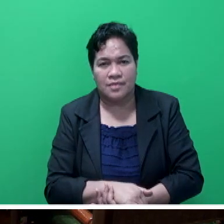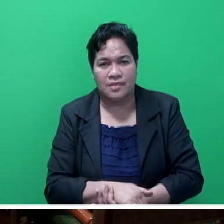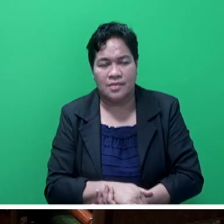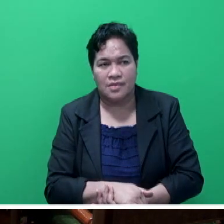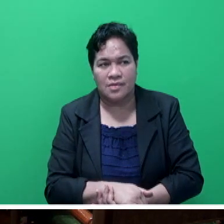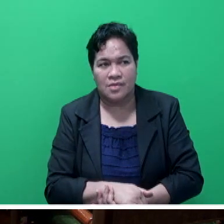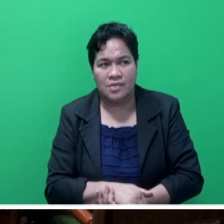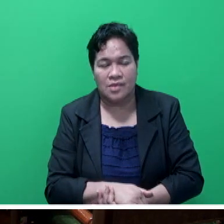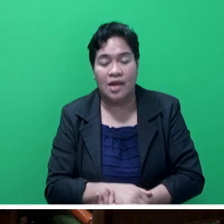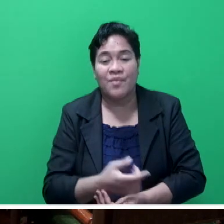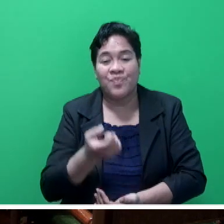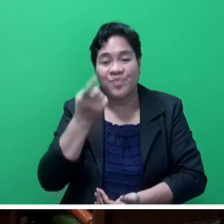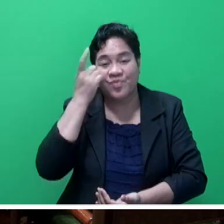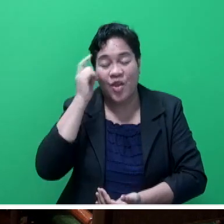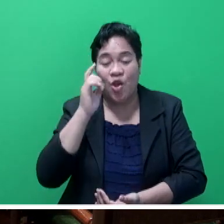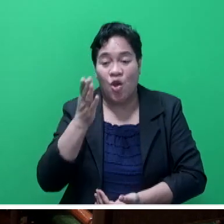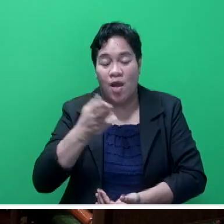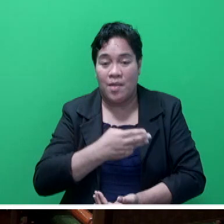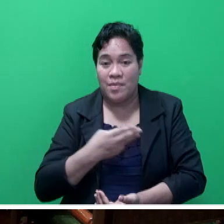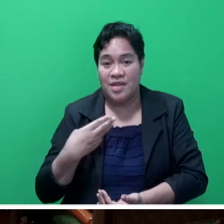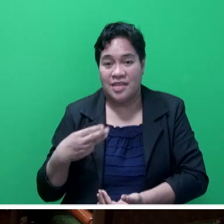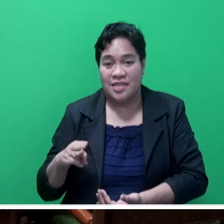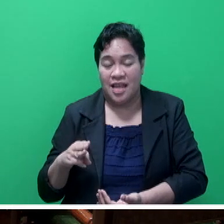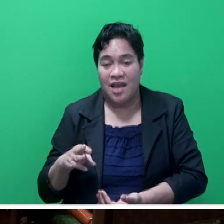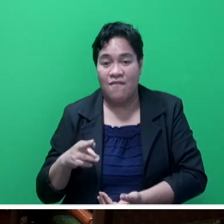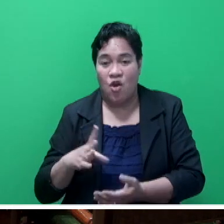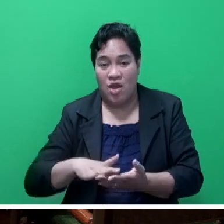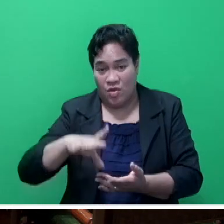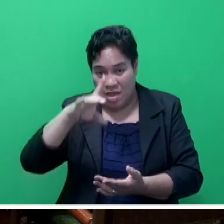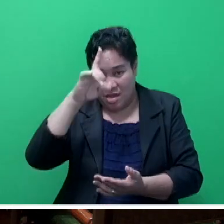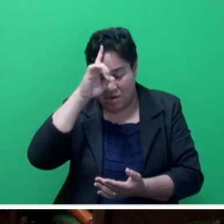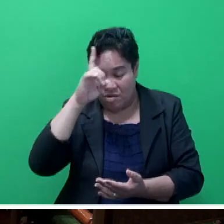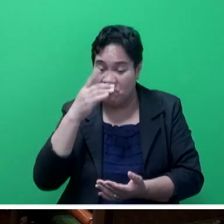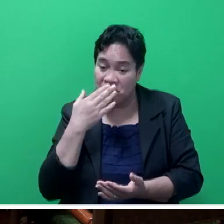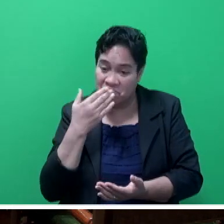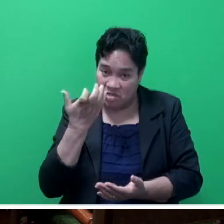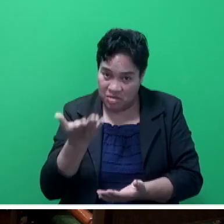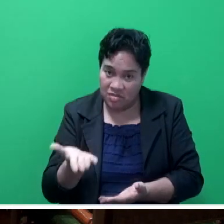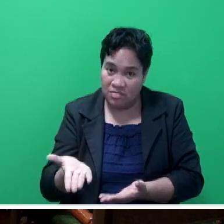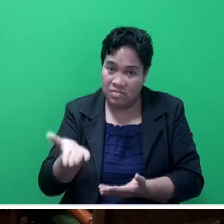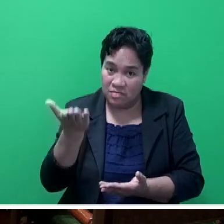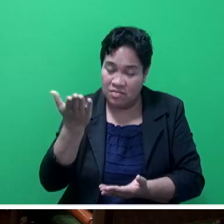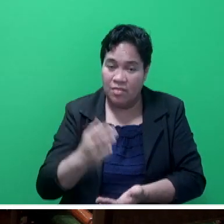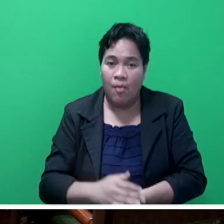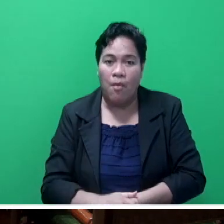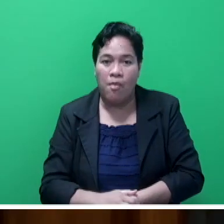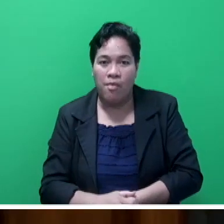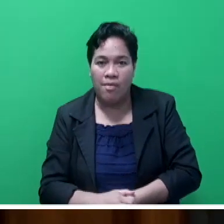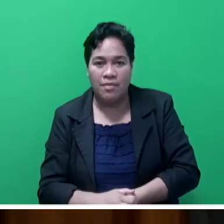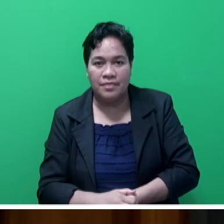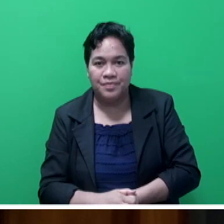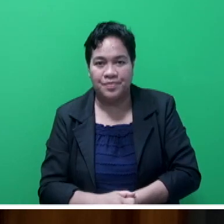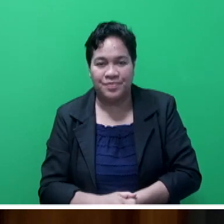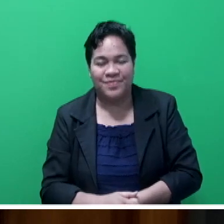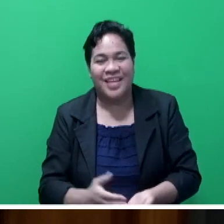I call on the Minister for Education, Heritage and Arts, the Honourable Rosie Agra. You have the floor, ma'am.